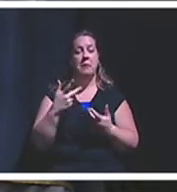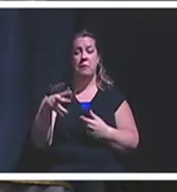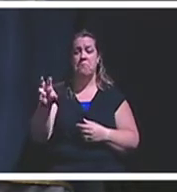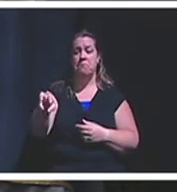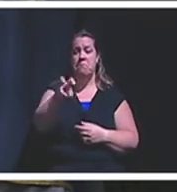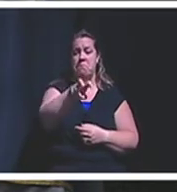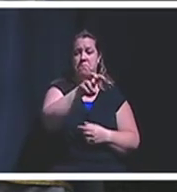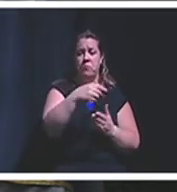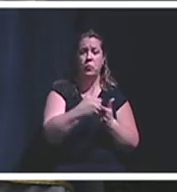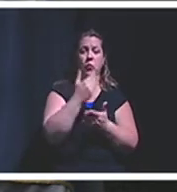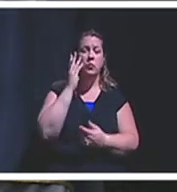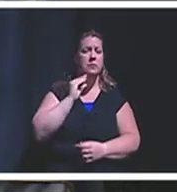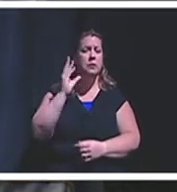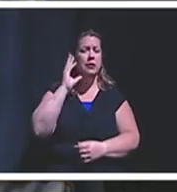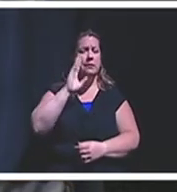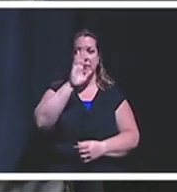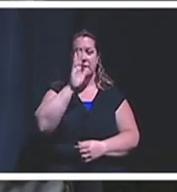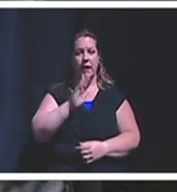before.